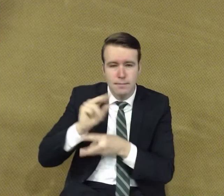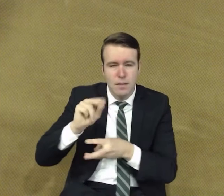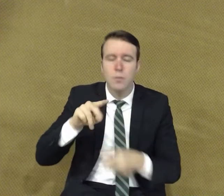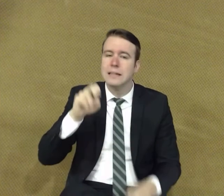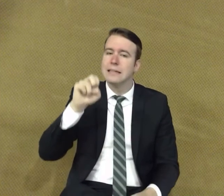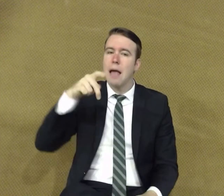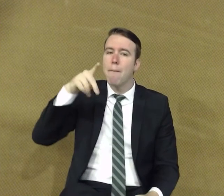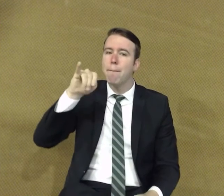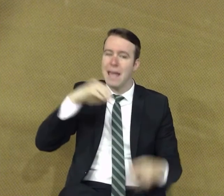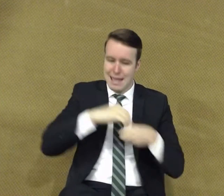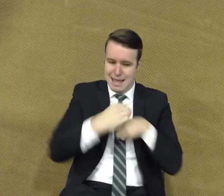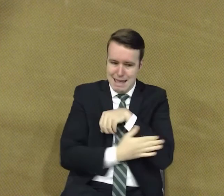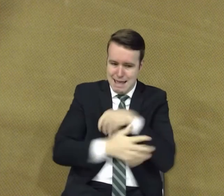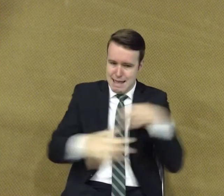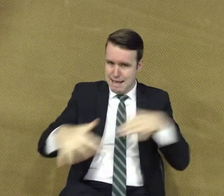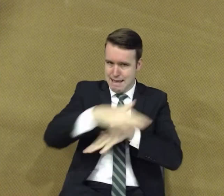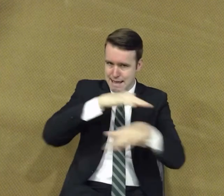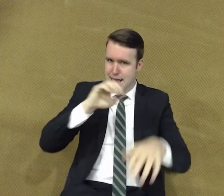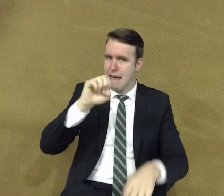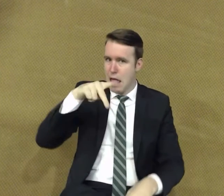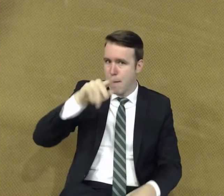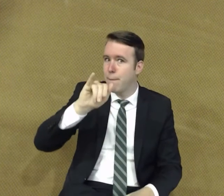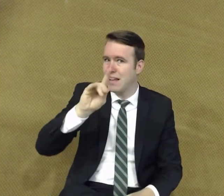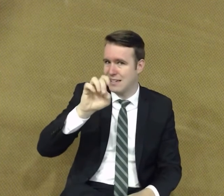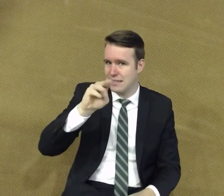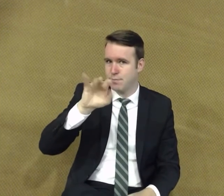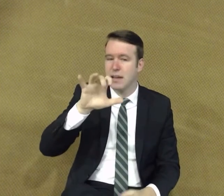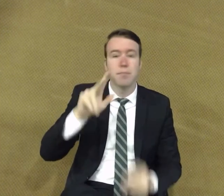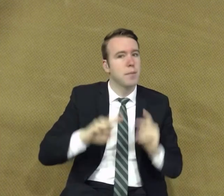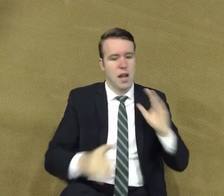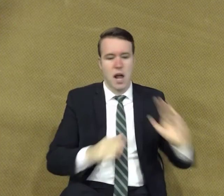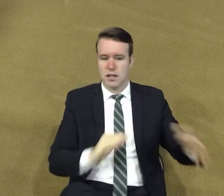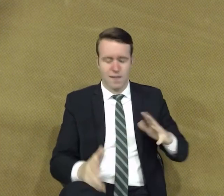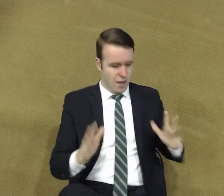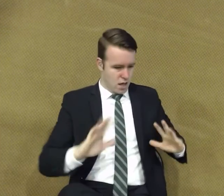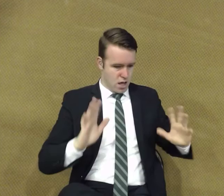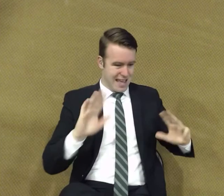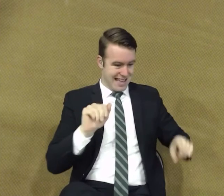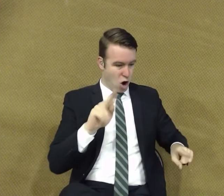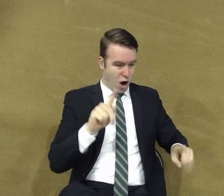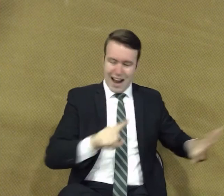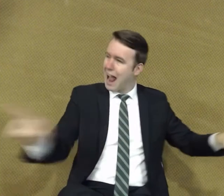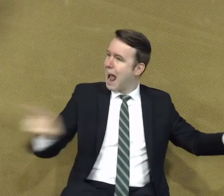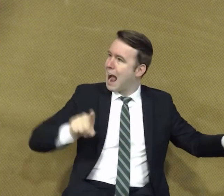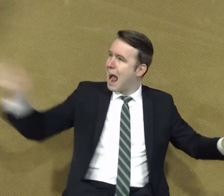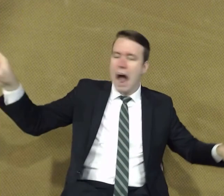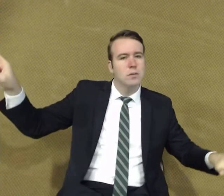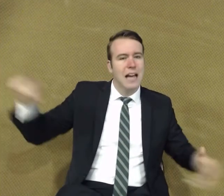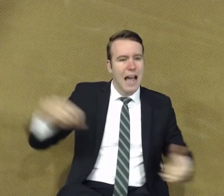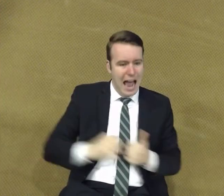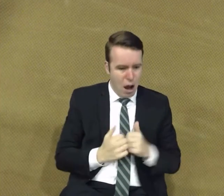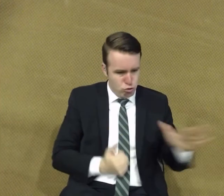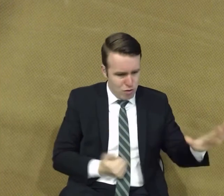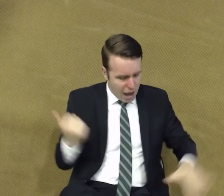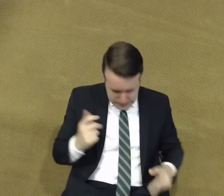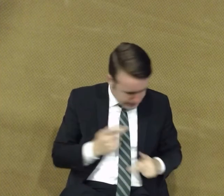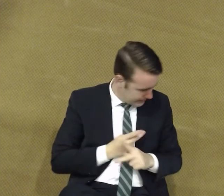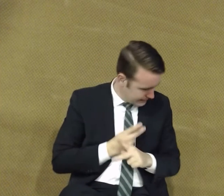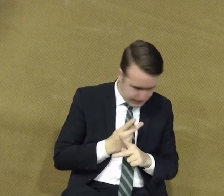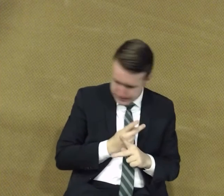so they were being, they were dying everywhere. And they said, we've got to get this ark out of here, this box. How do we get it